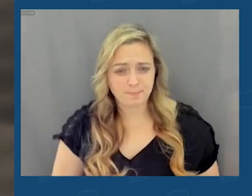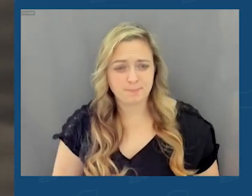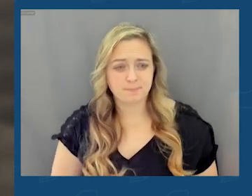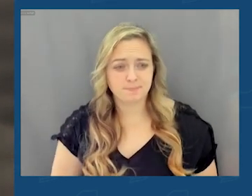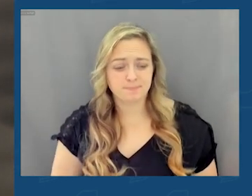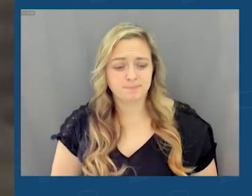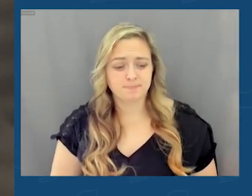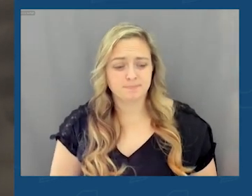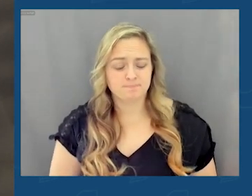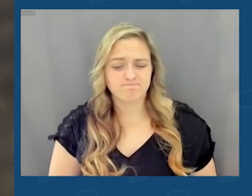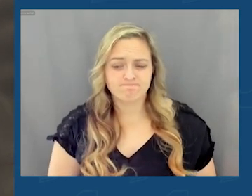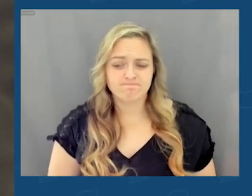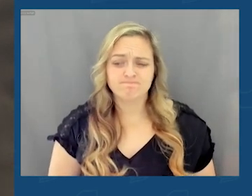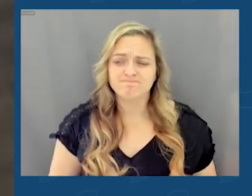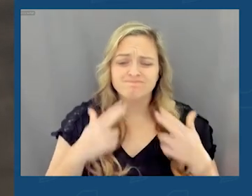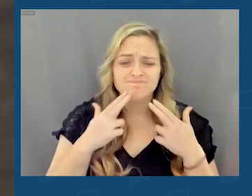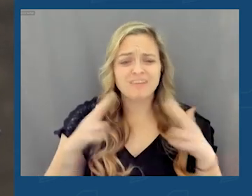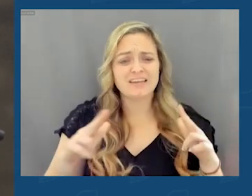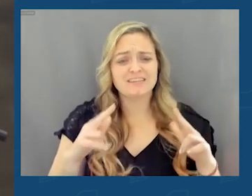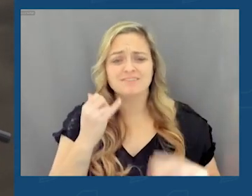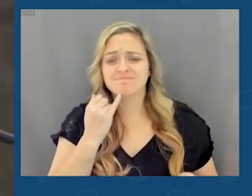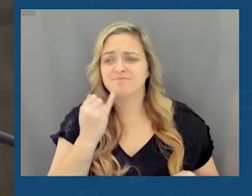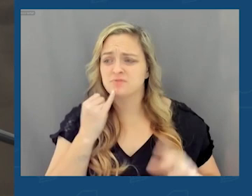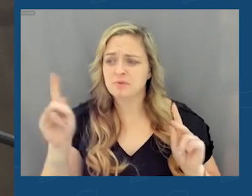on innocent Israelis occurred,